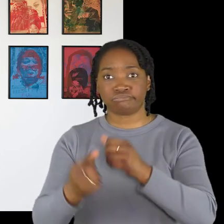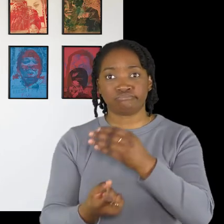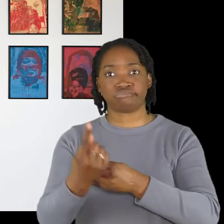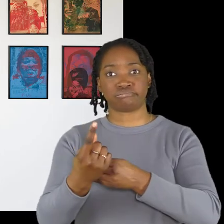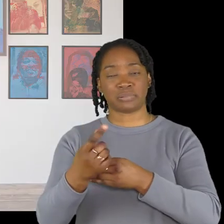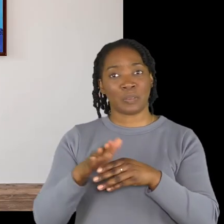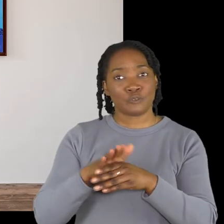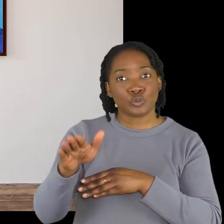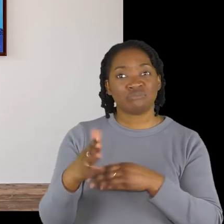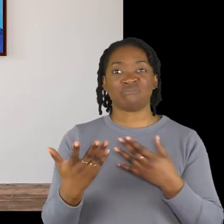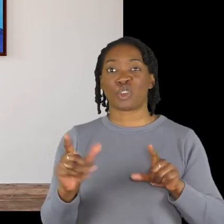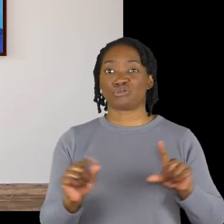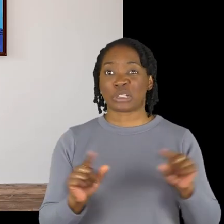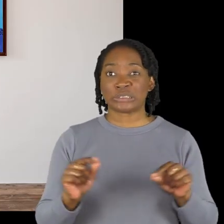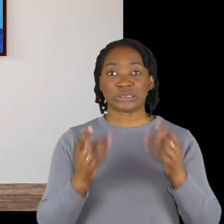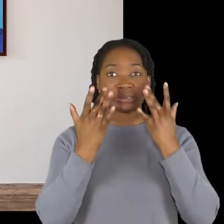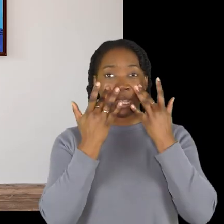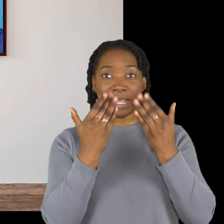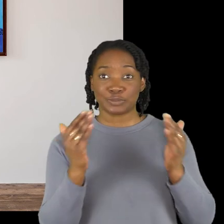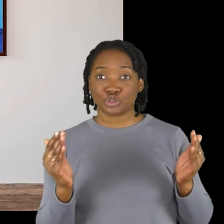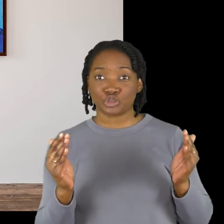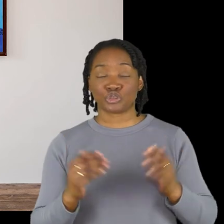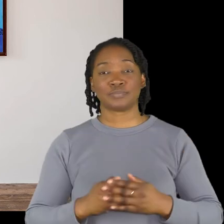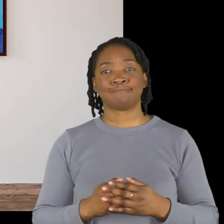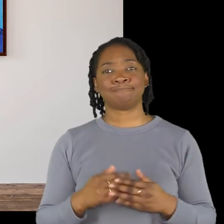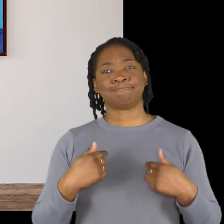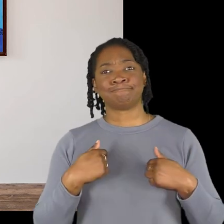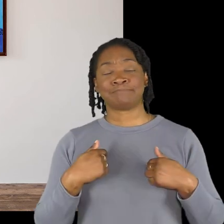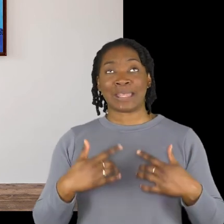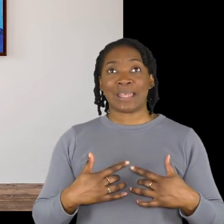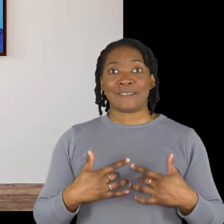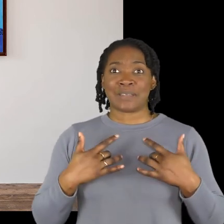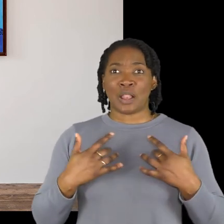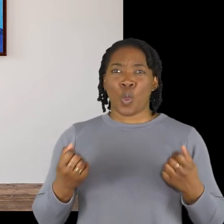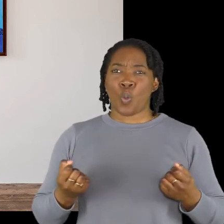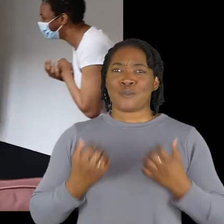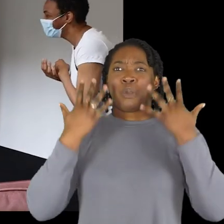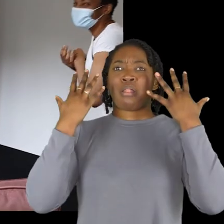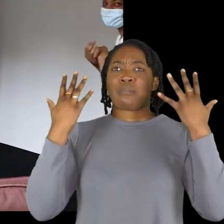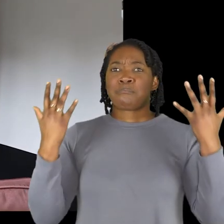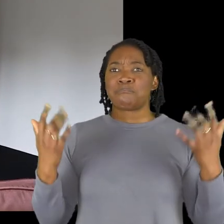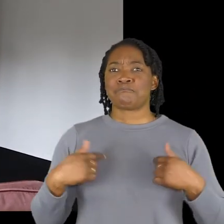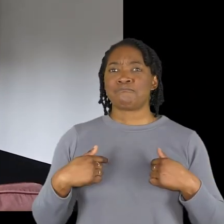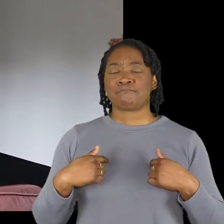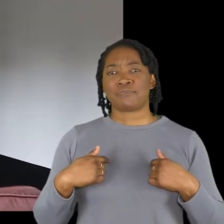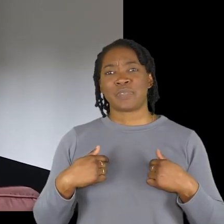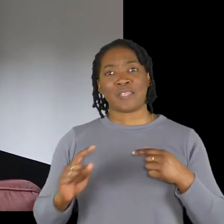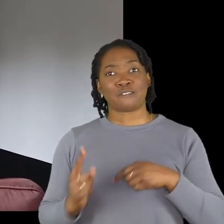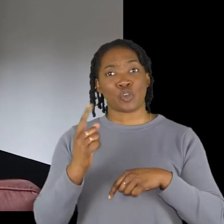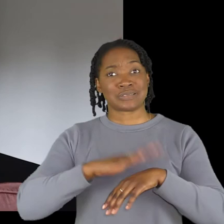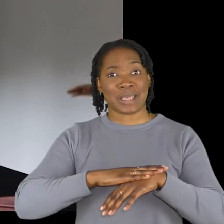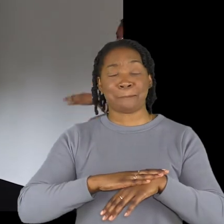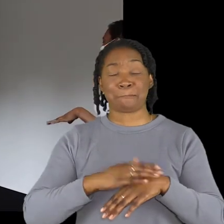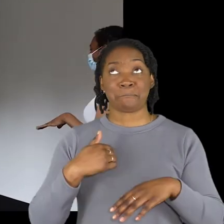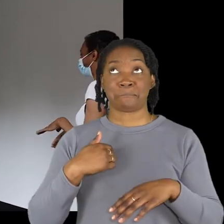curating exhibitions? I'm a bit overwhelmed. And future viewers as well. For the first time,